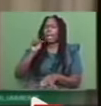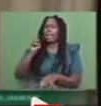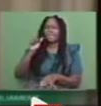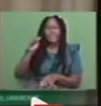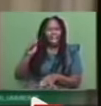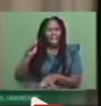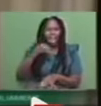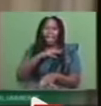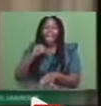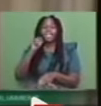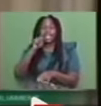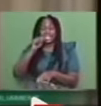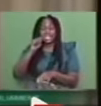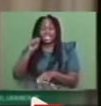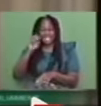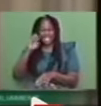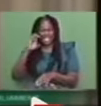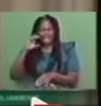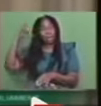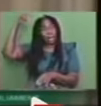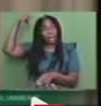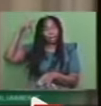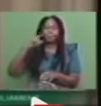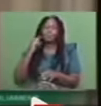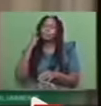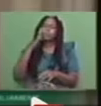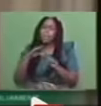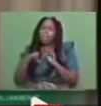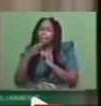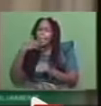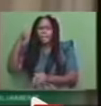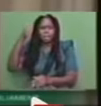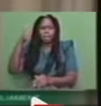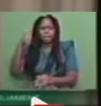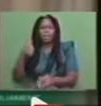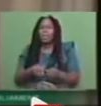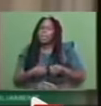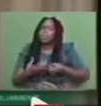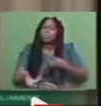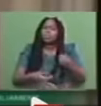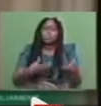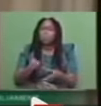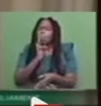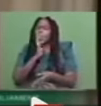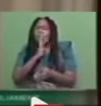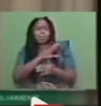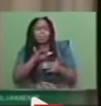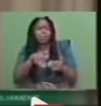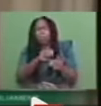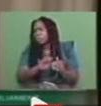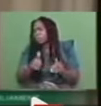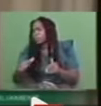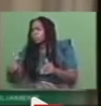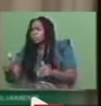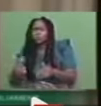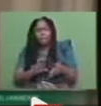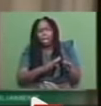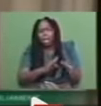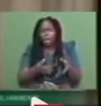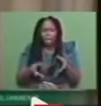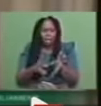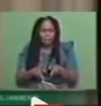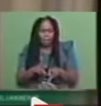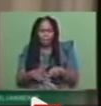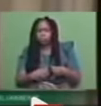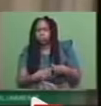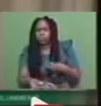we are working assiduously to improve the distribution of water to all segments. The reality is that the people of TNT